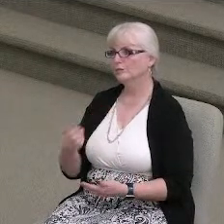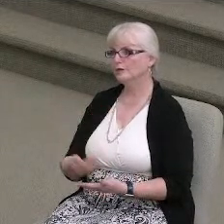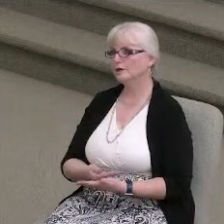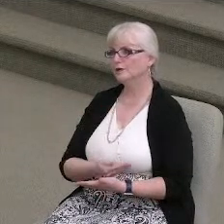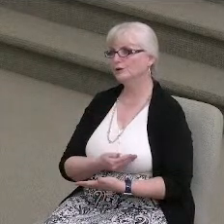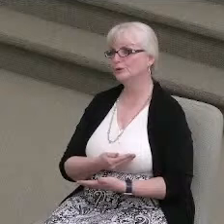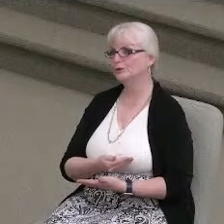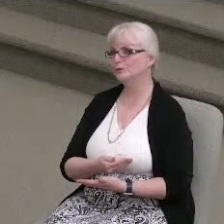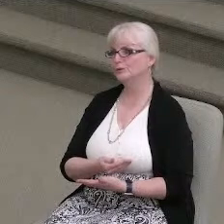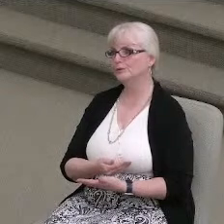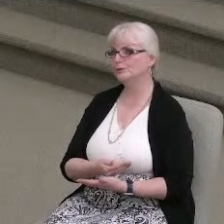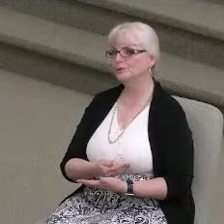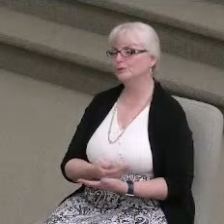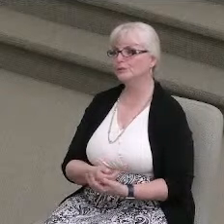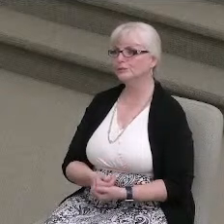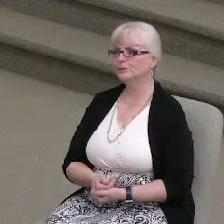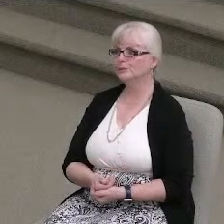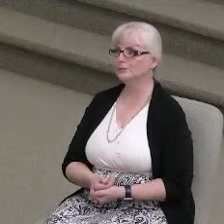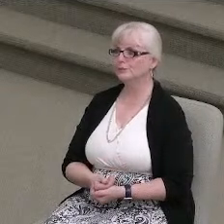out of